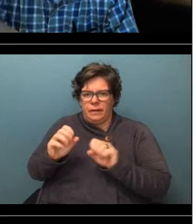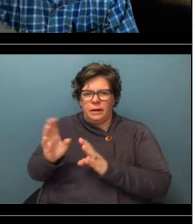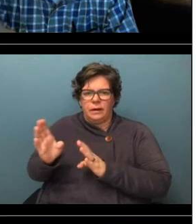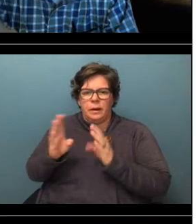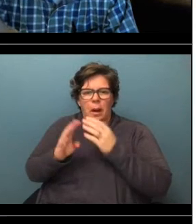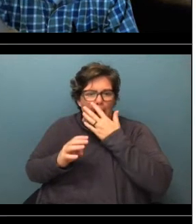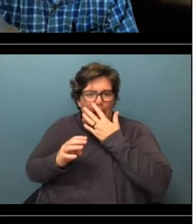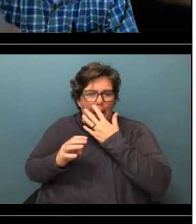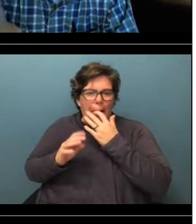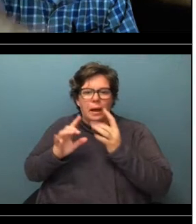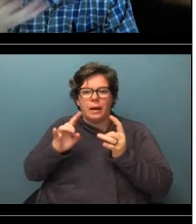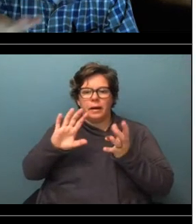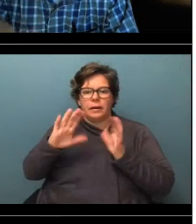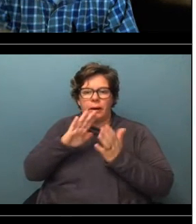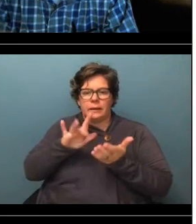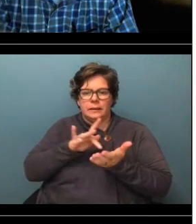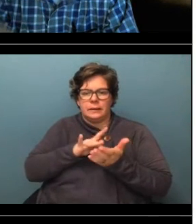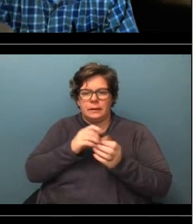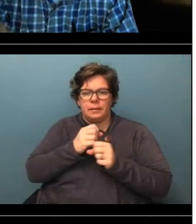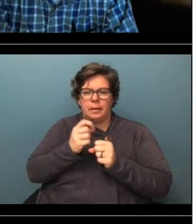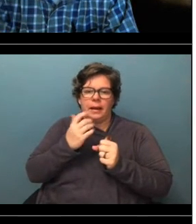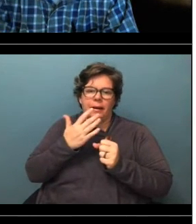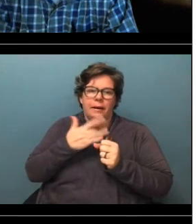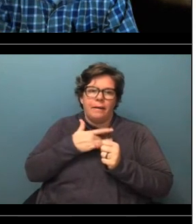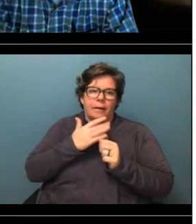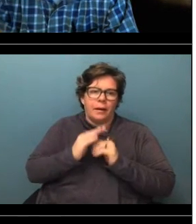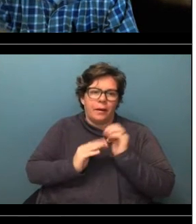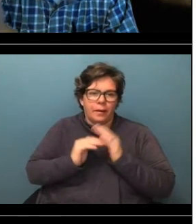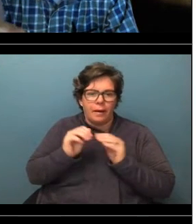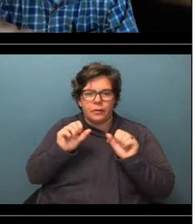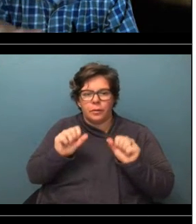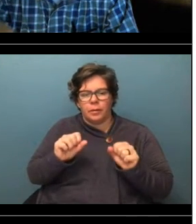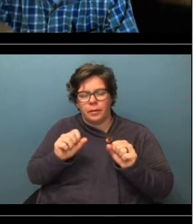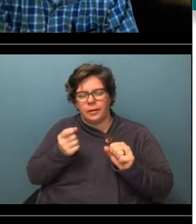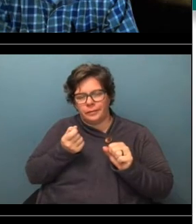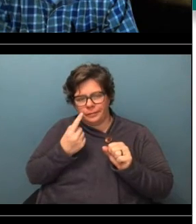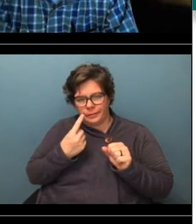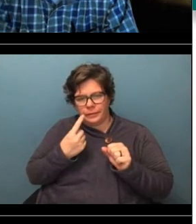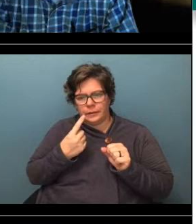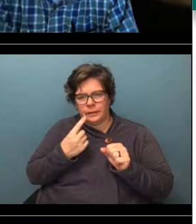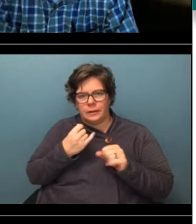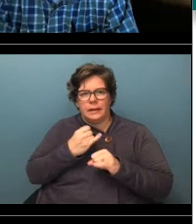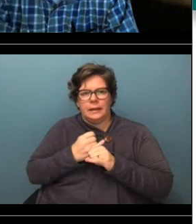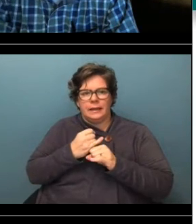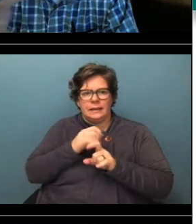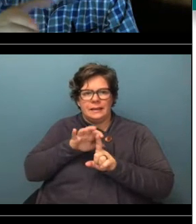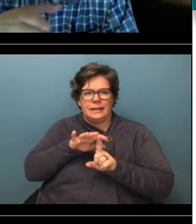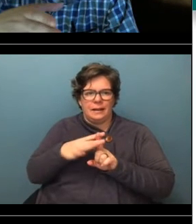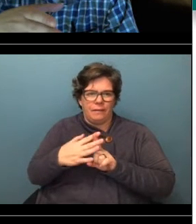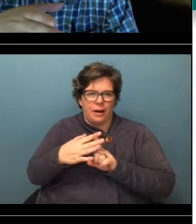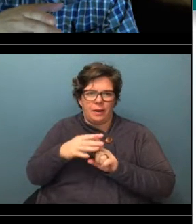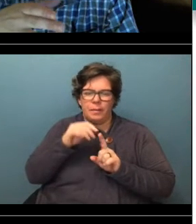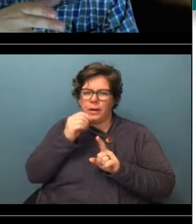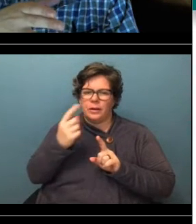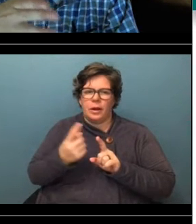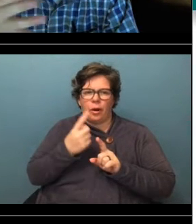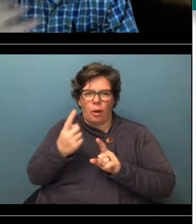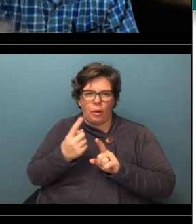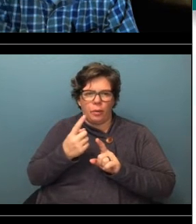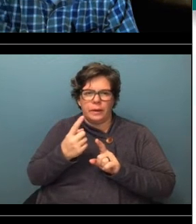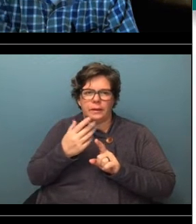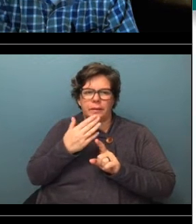And within the crisis center, we try to make it as homely as we can. I understand, you know, an institutional environment is not always